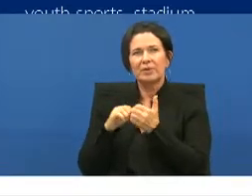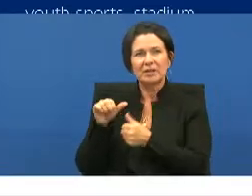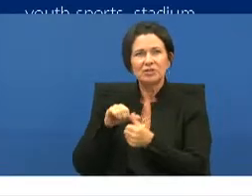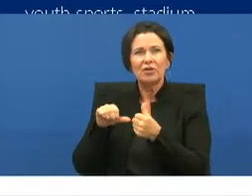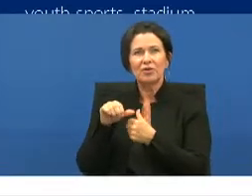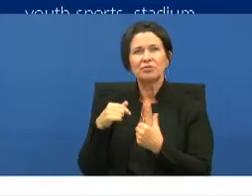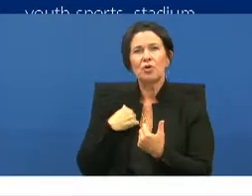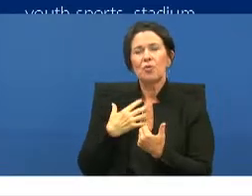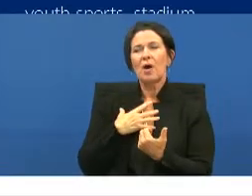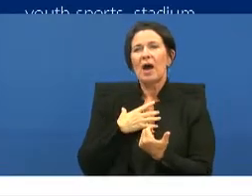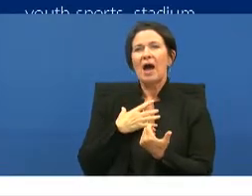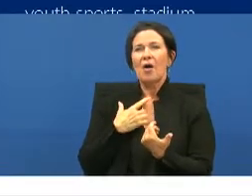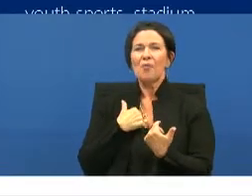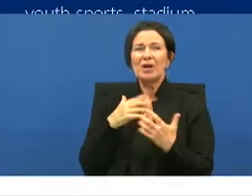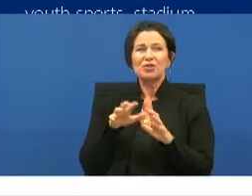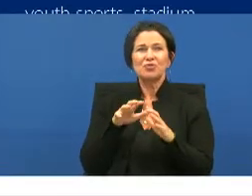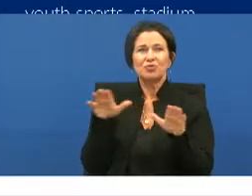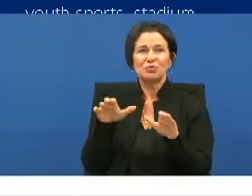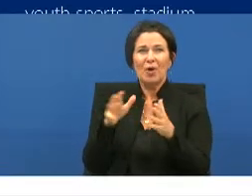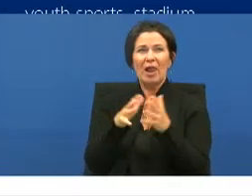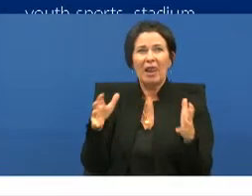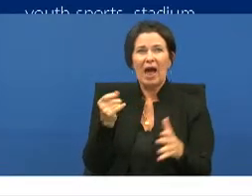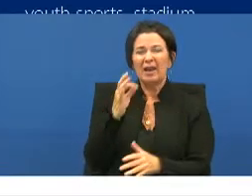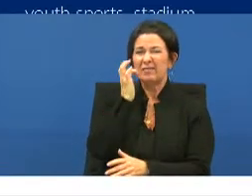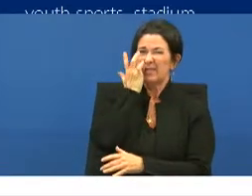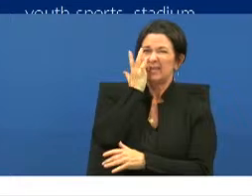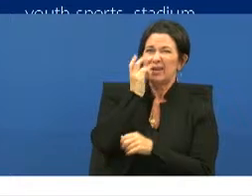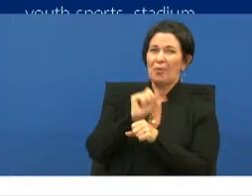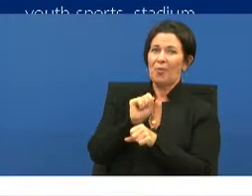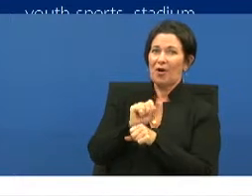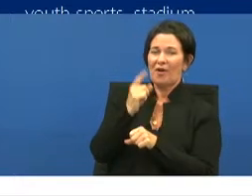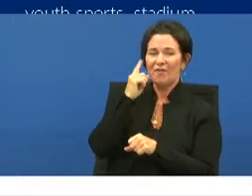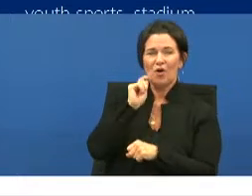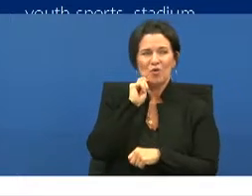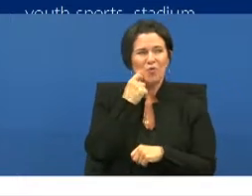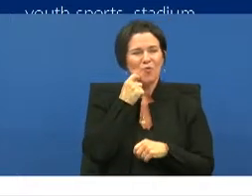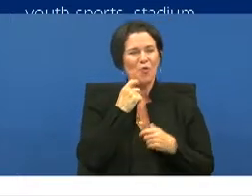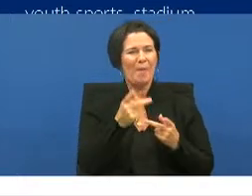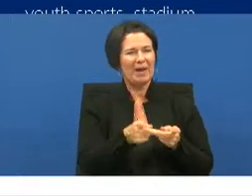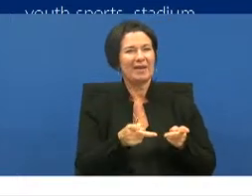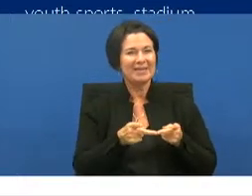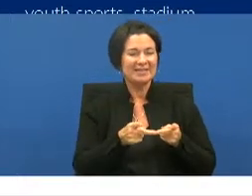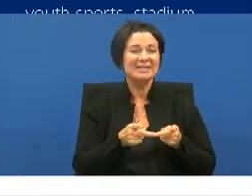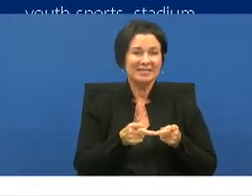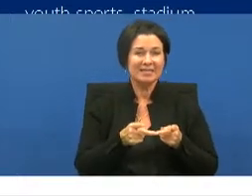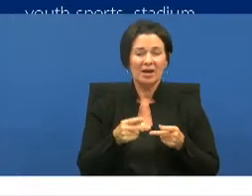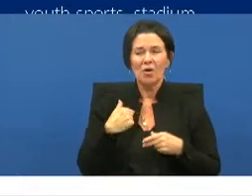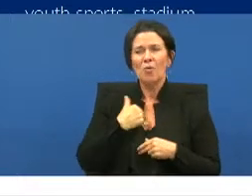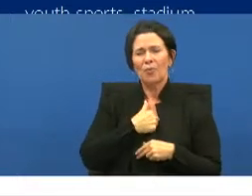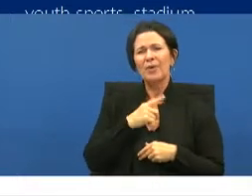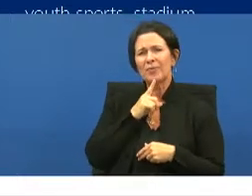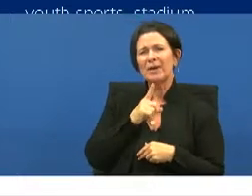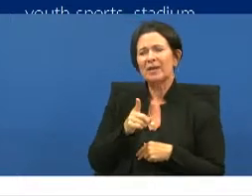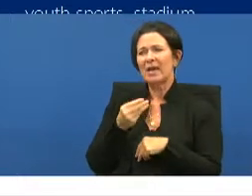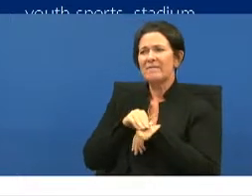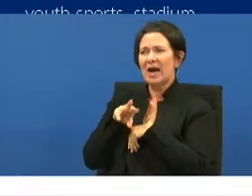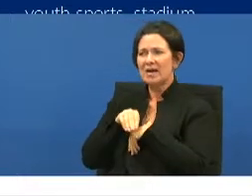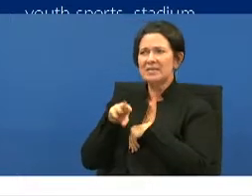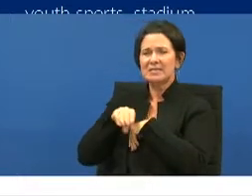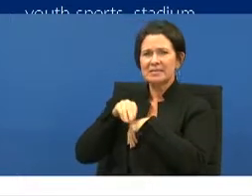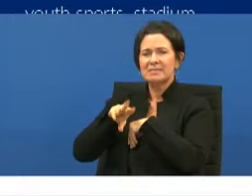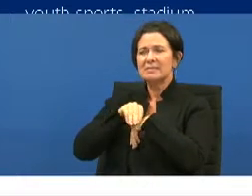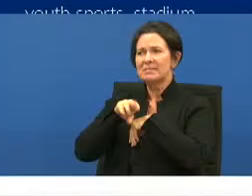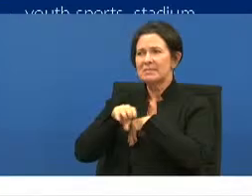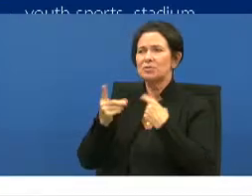like to say that we do nerdy work for cool places, and I don't take that lightly. We are truly an advisor for these very difficult